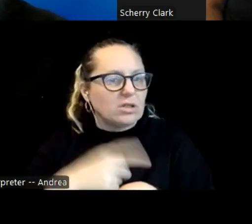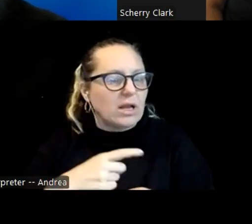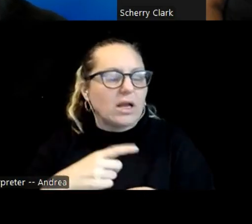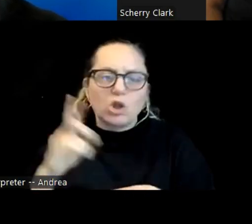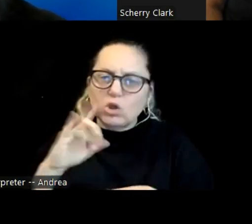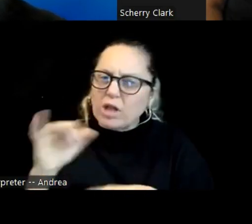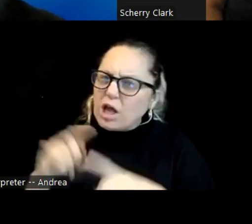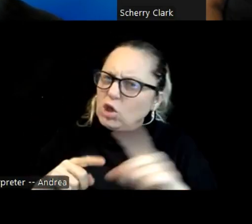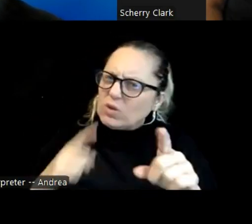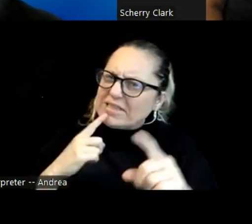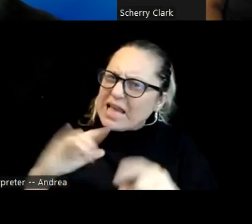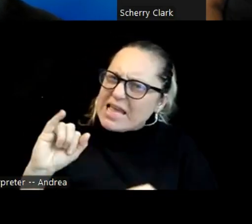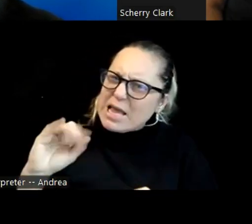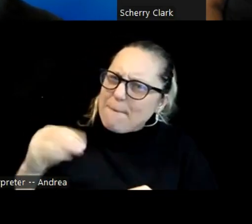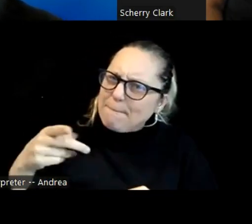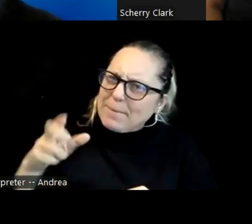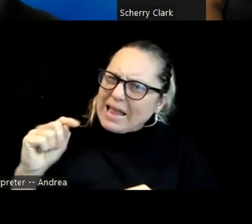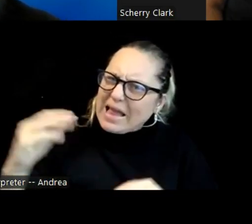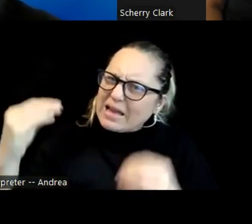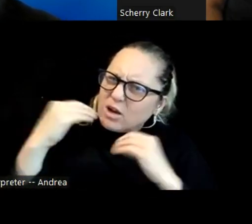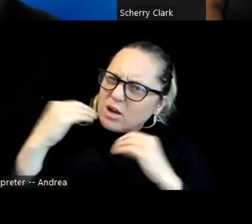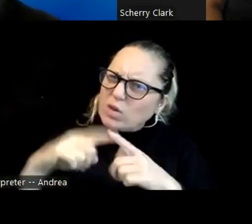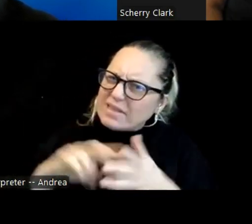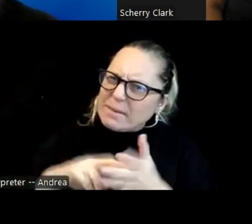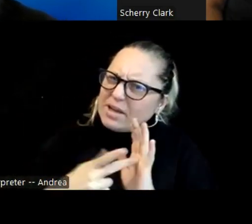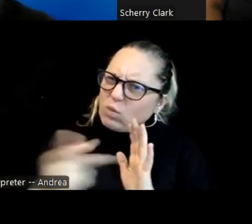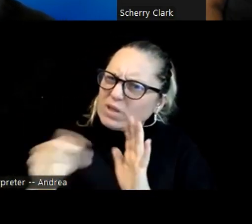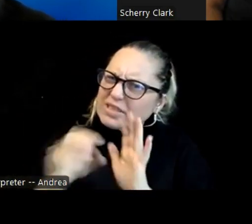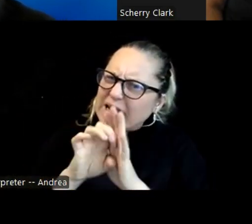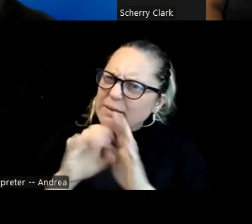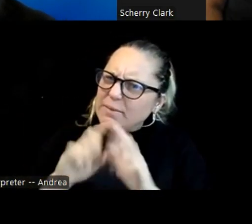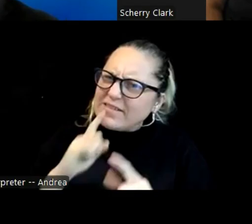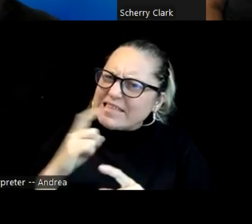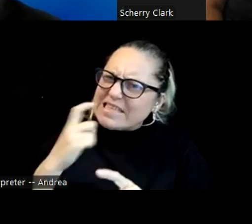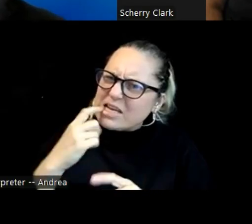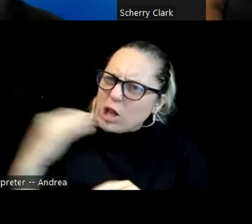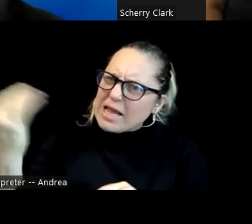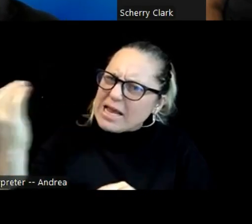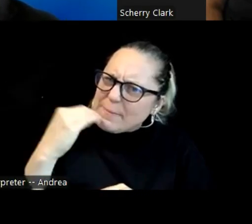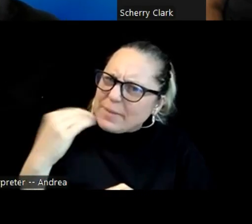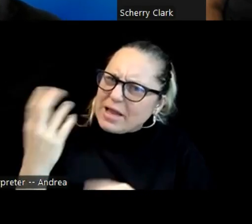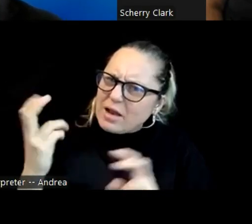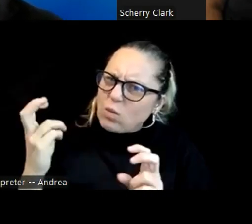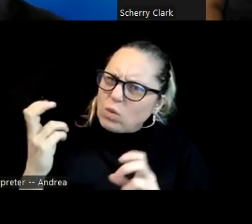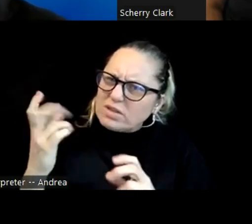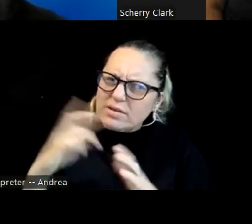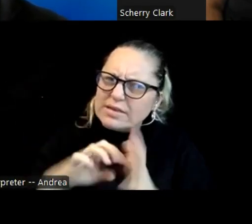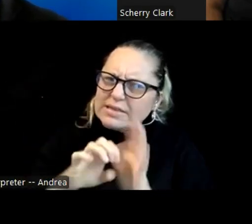we say implant, can you give an example? What does that mean? Someone's getting a dental implant. What's an example of that?